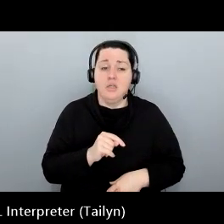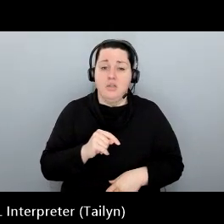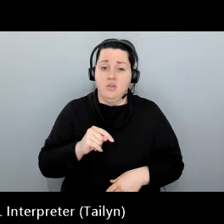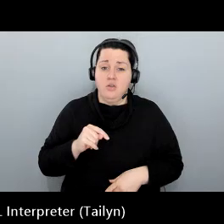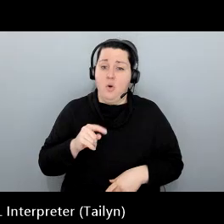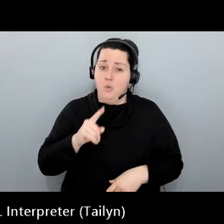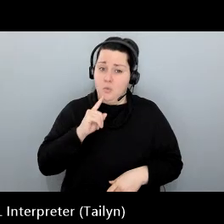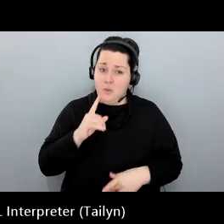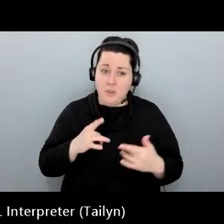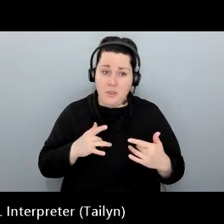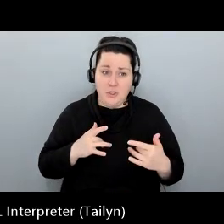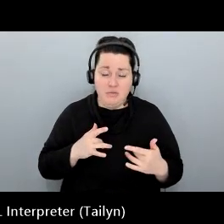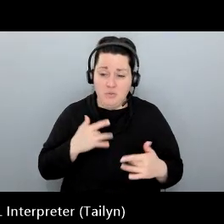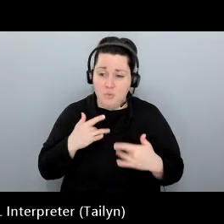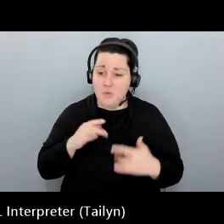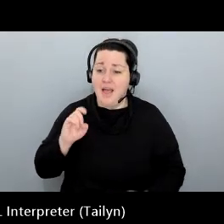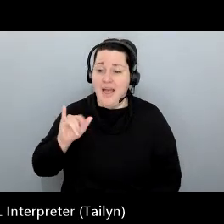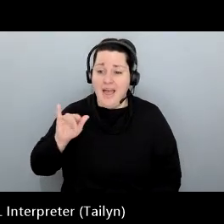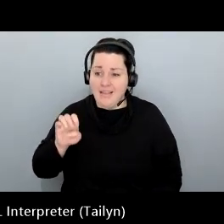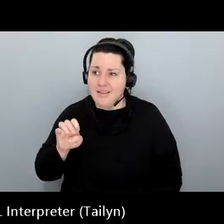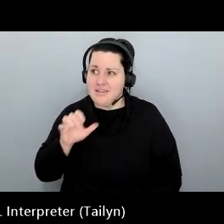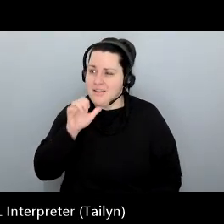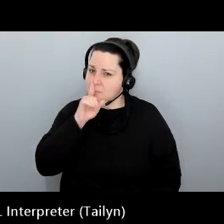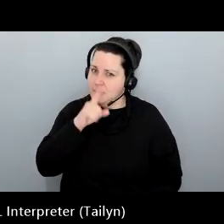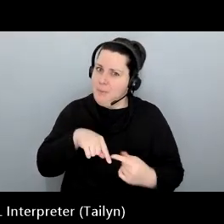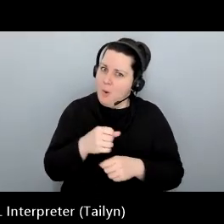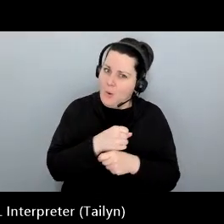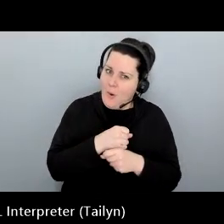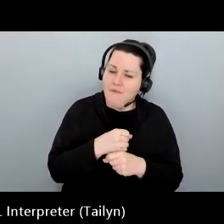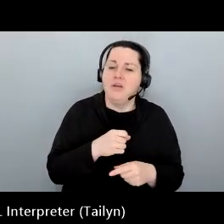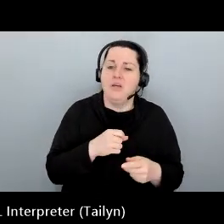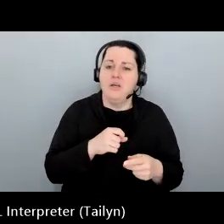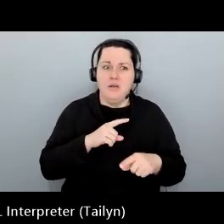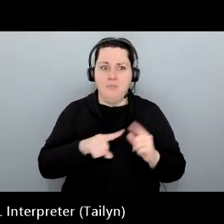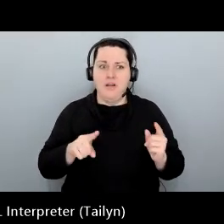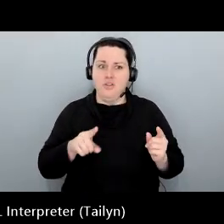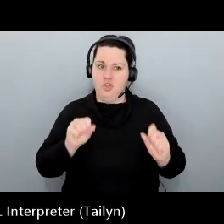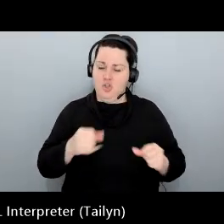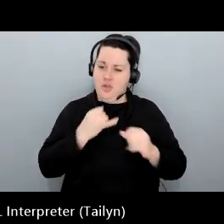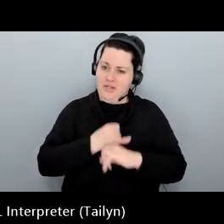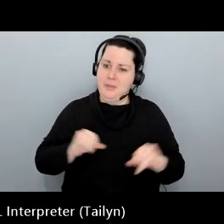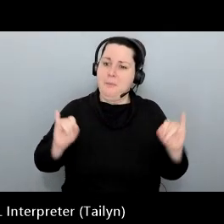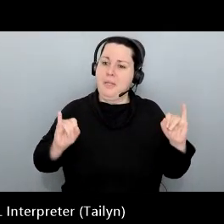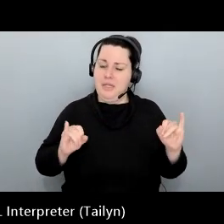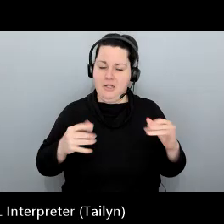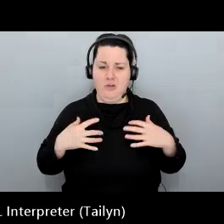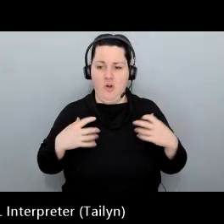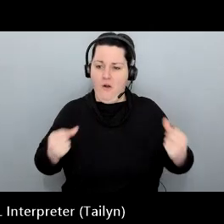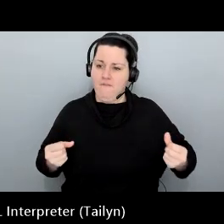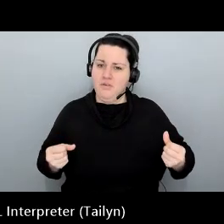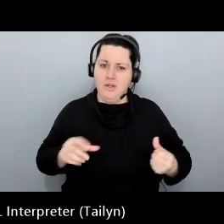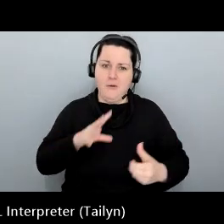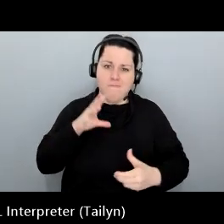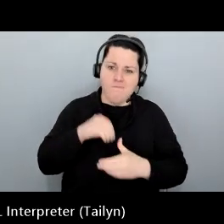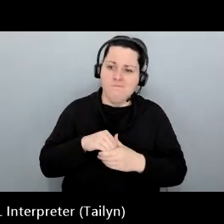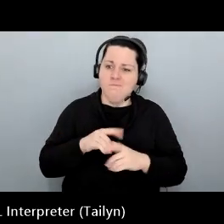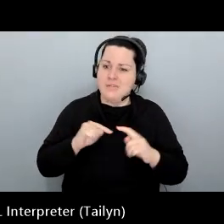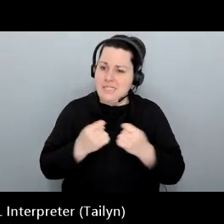job wasn't just about, making coffee, but for her, gaining independence, building confidence, and being a part of a supportive